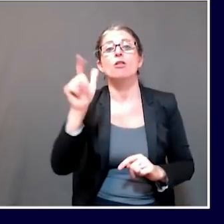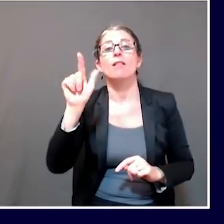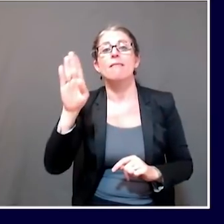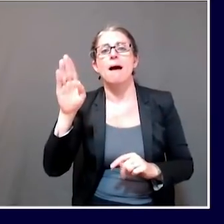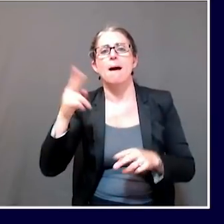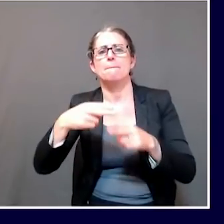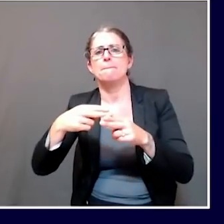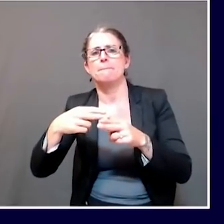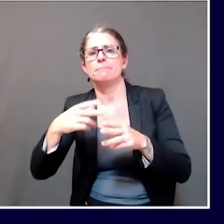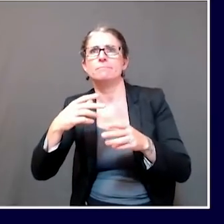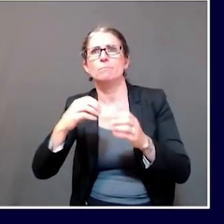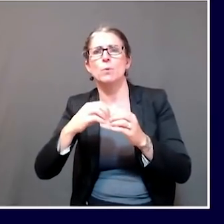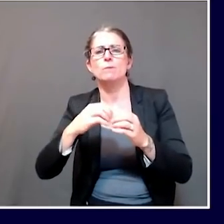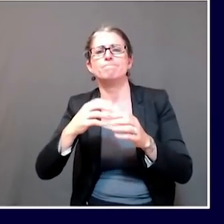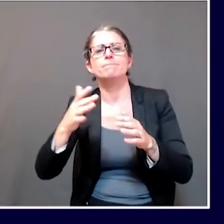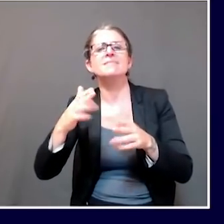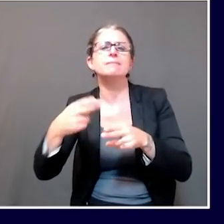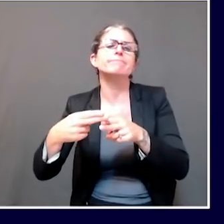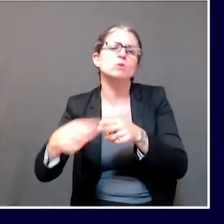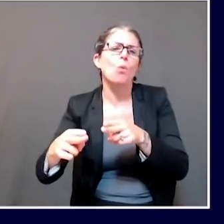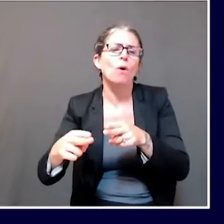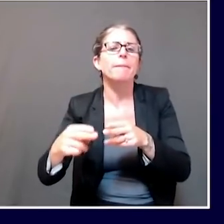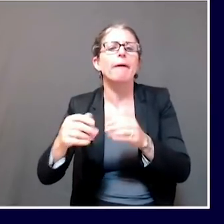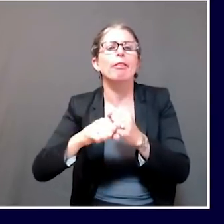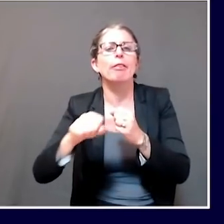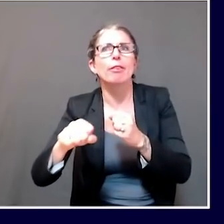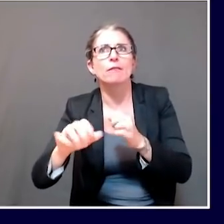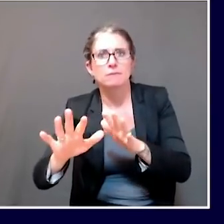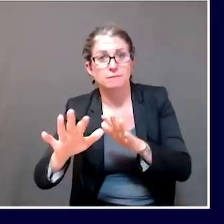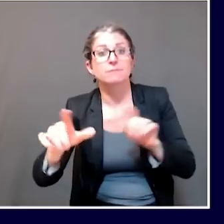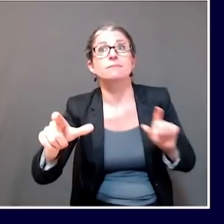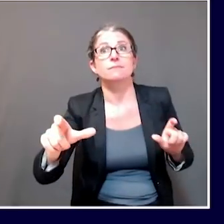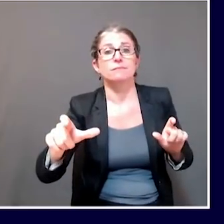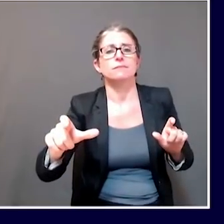Is it only like the swab and send sites that are using the CDC labs, or is